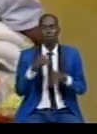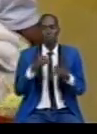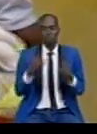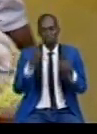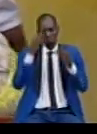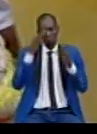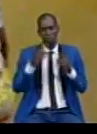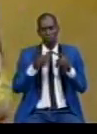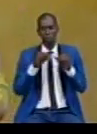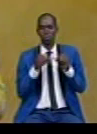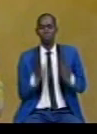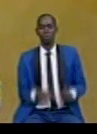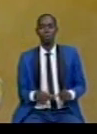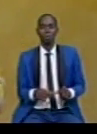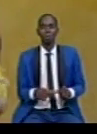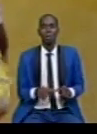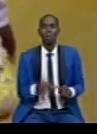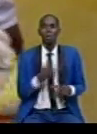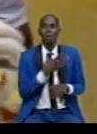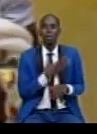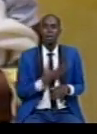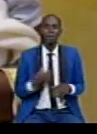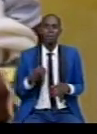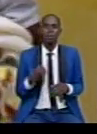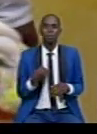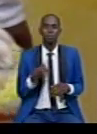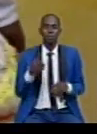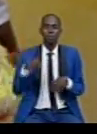we stay, I went that route since